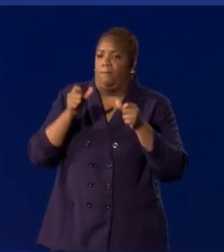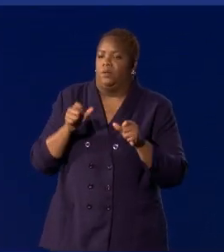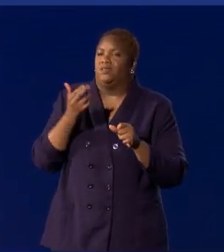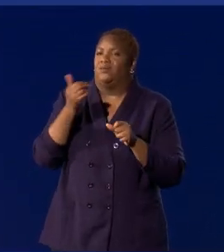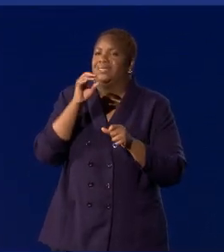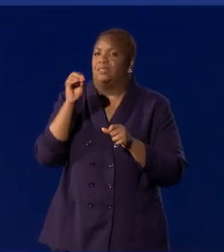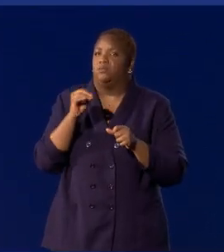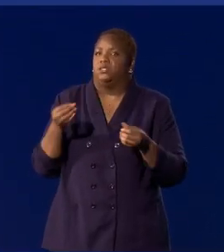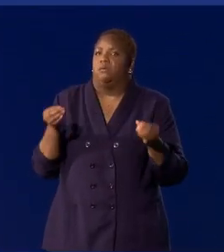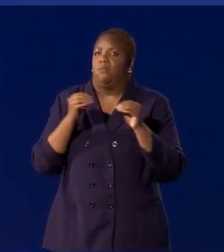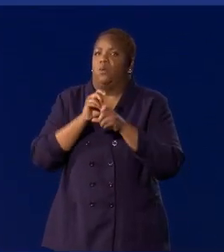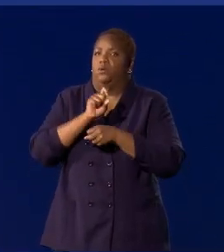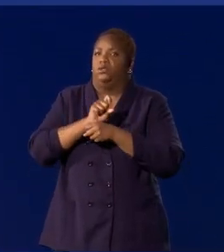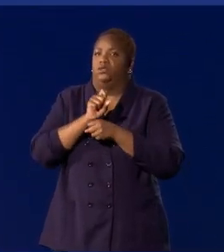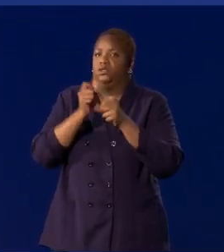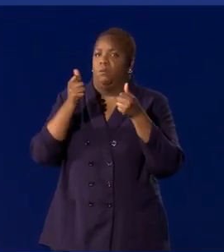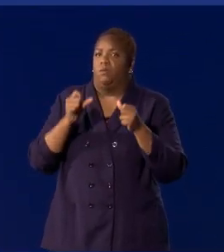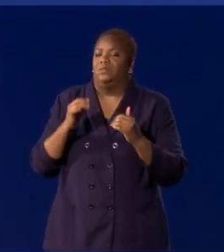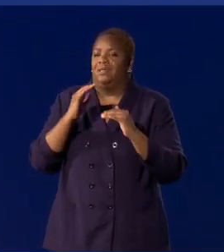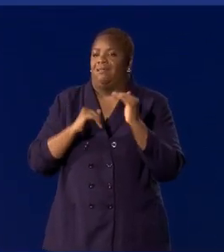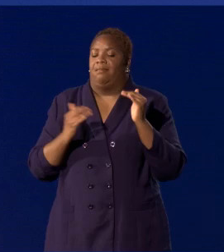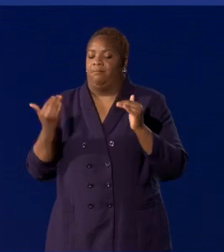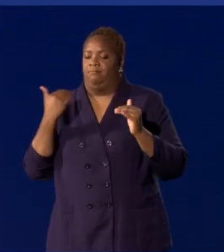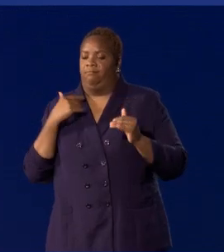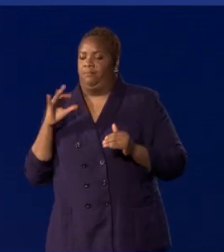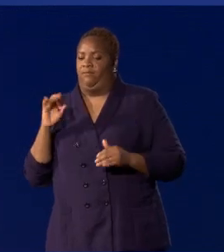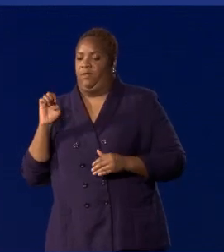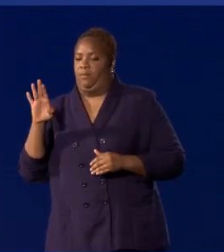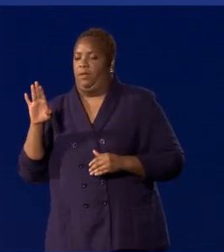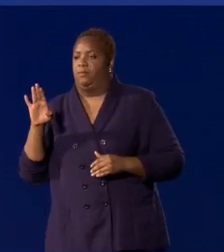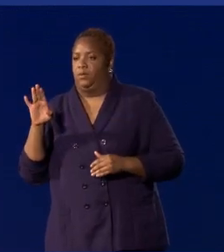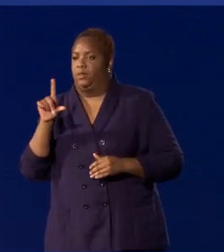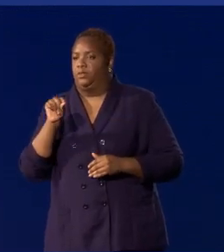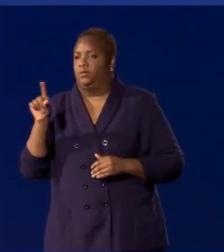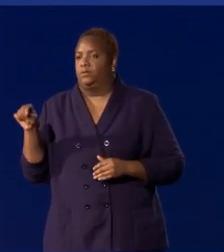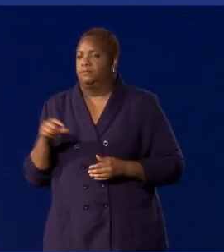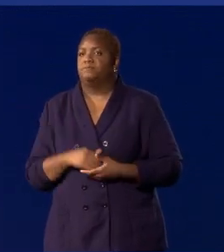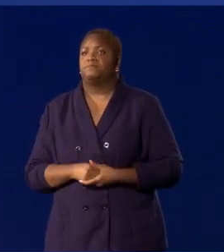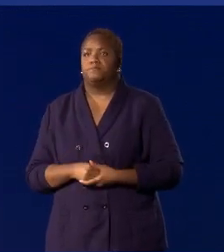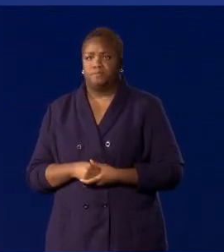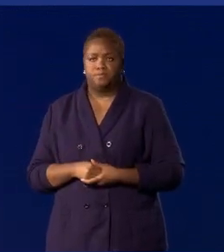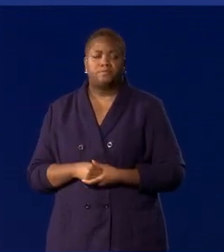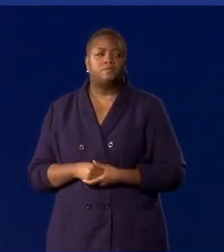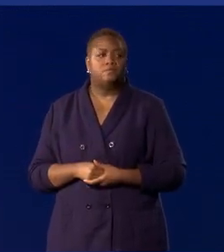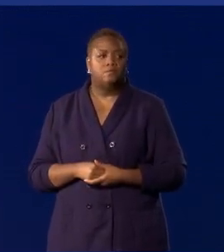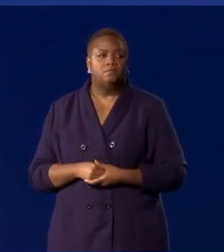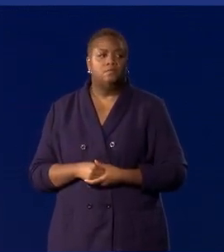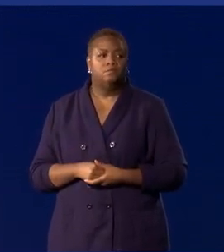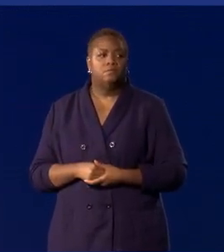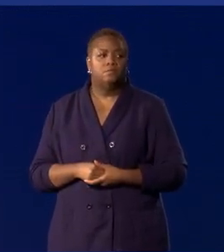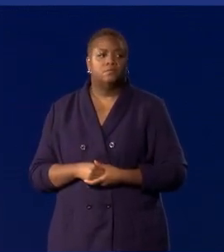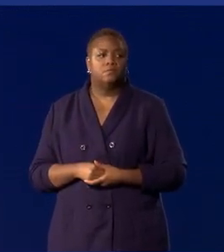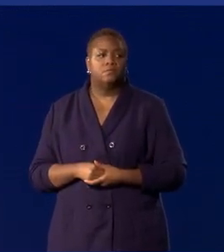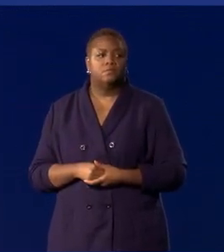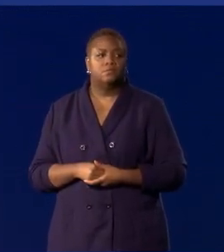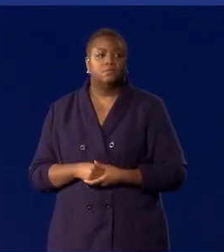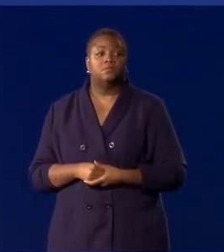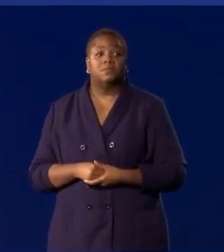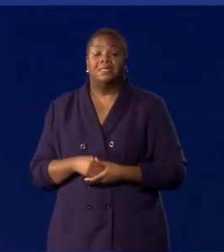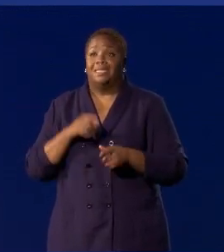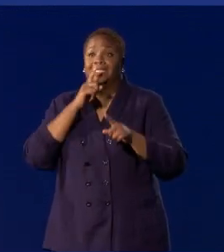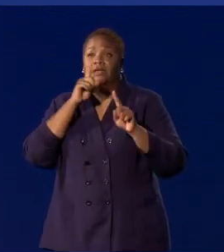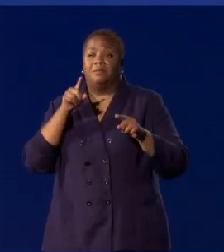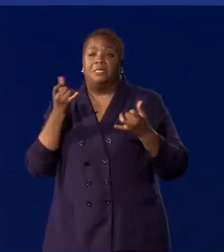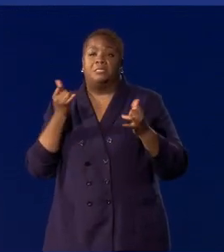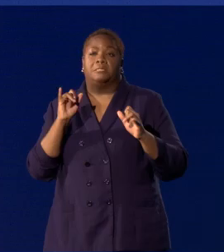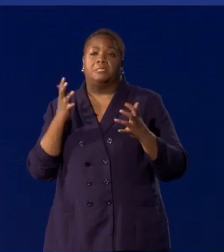13% more job postings today than we did back in February 2020. So, you know, demand is still